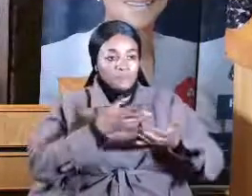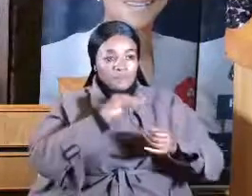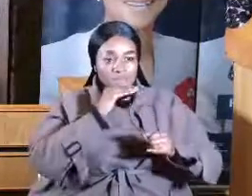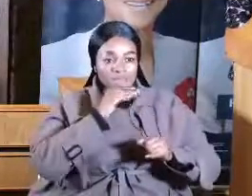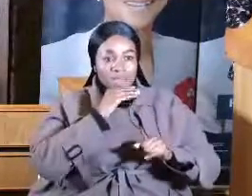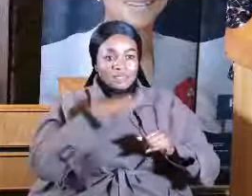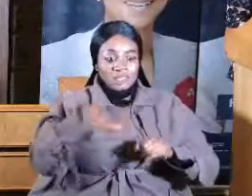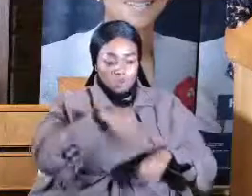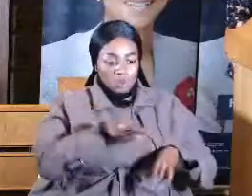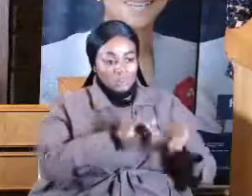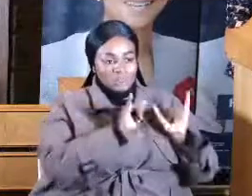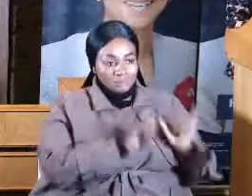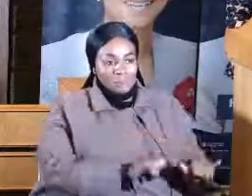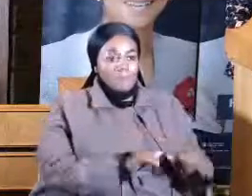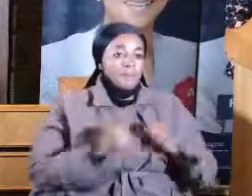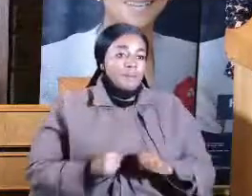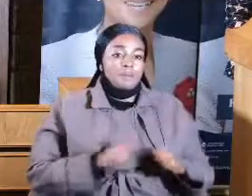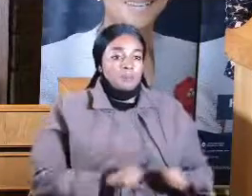position.